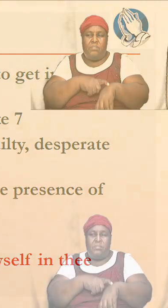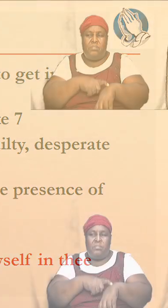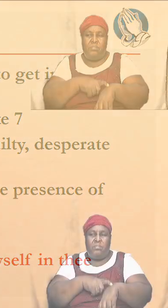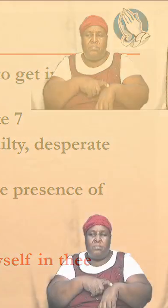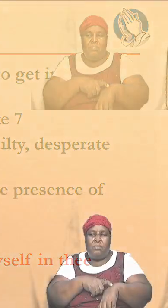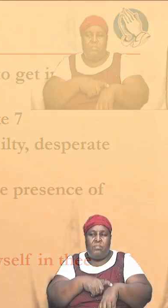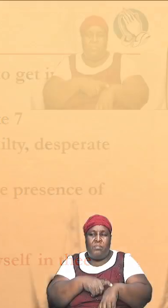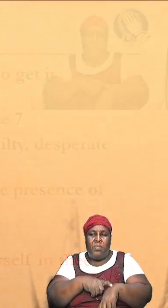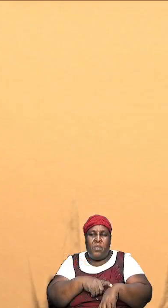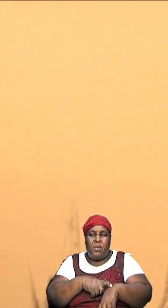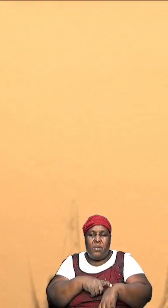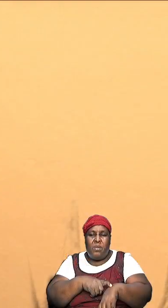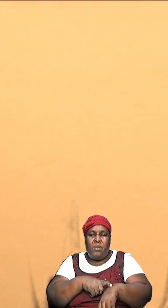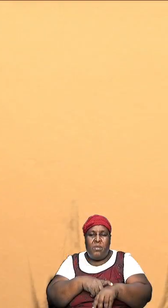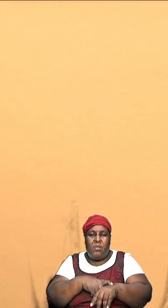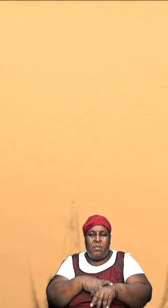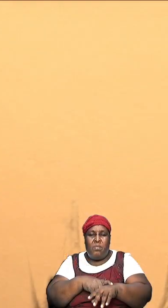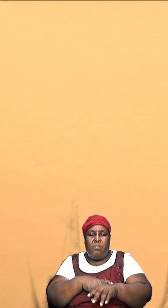But brethren,